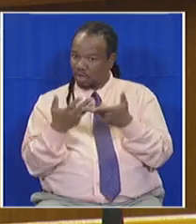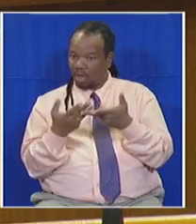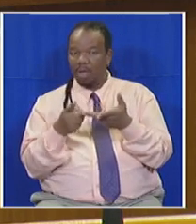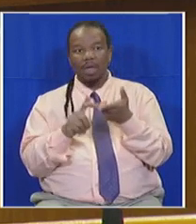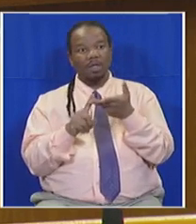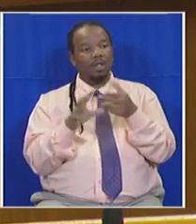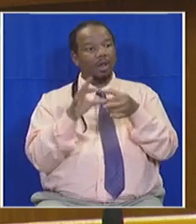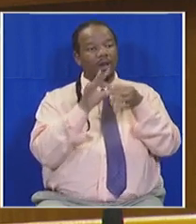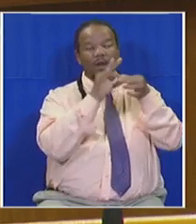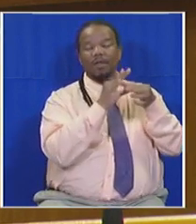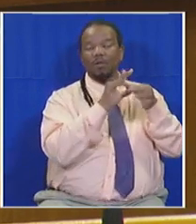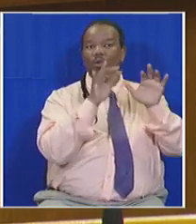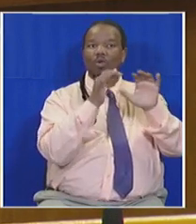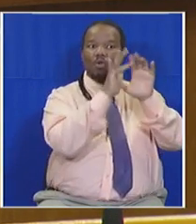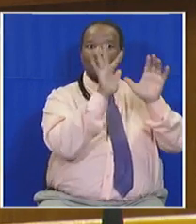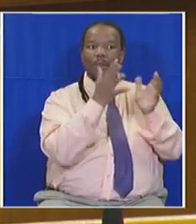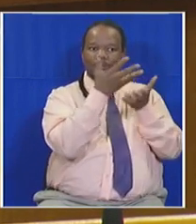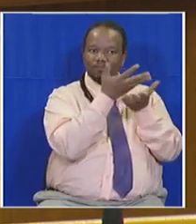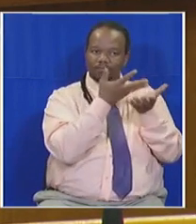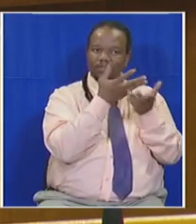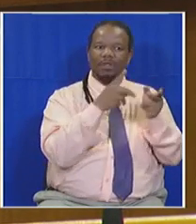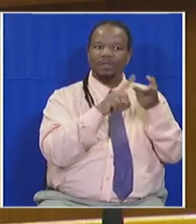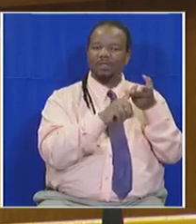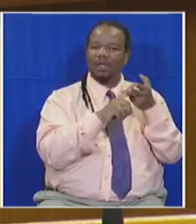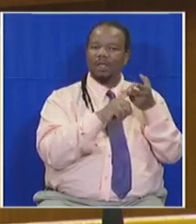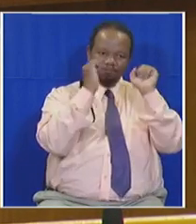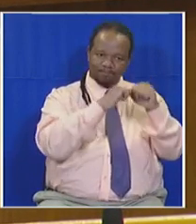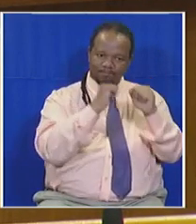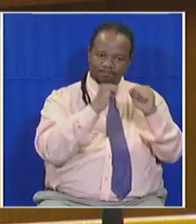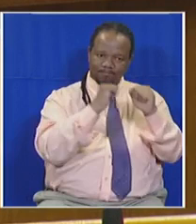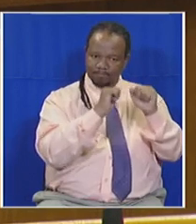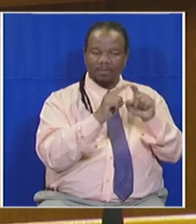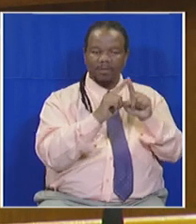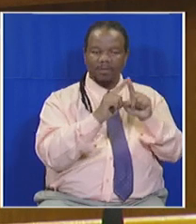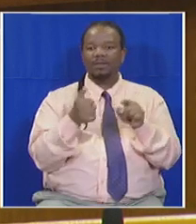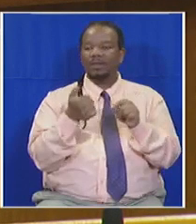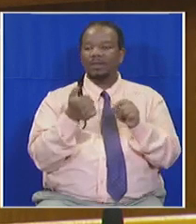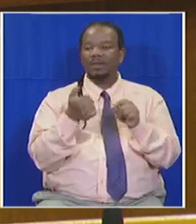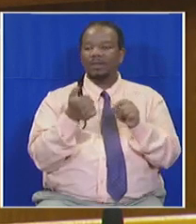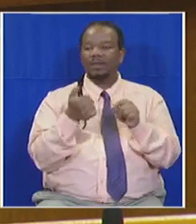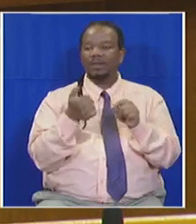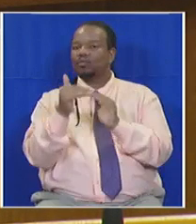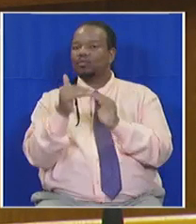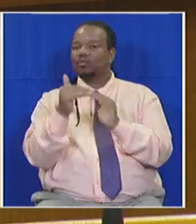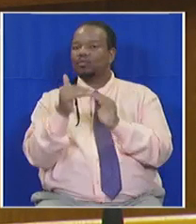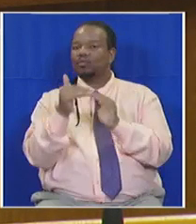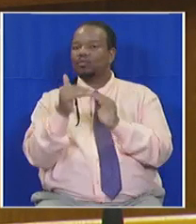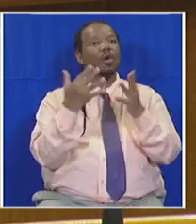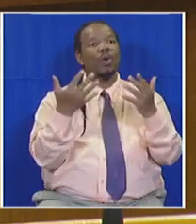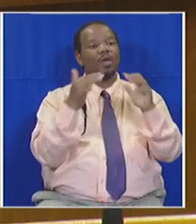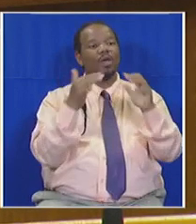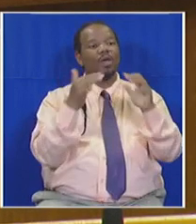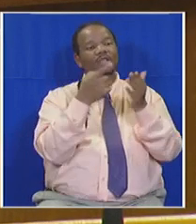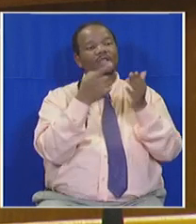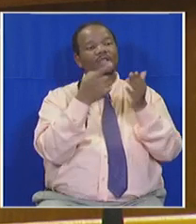global dialogues and agreements, but also to be a thought leader in international dialogues on urbanization